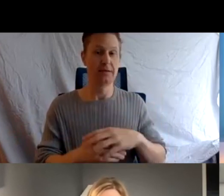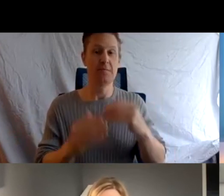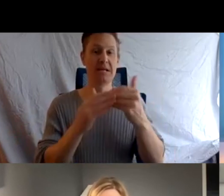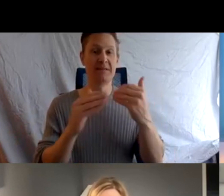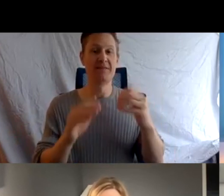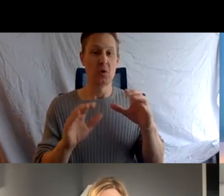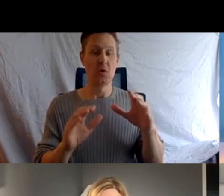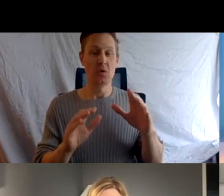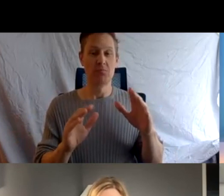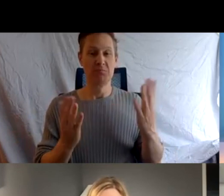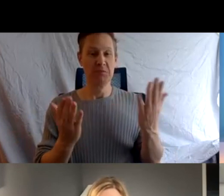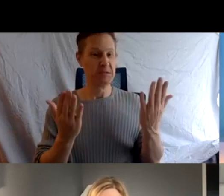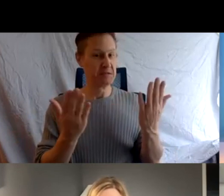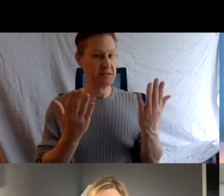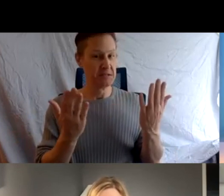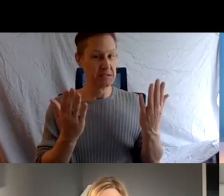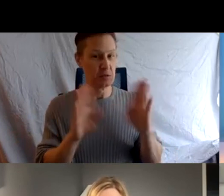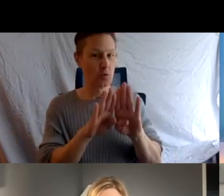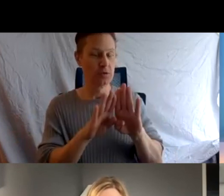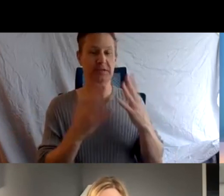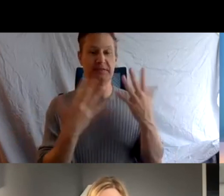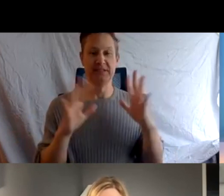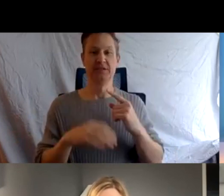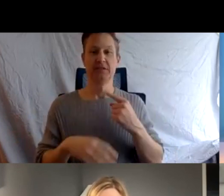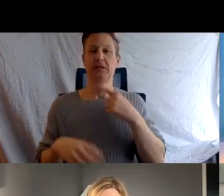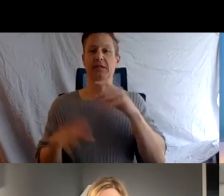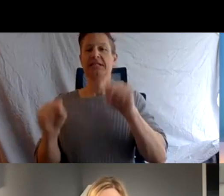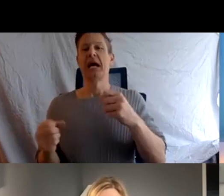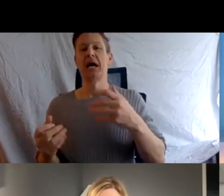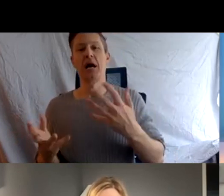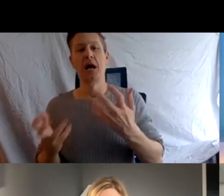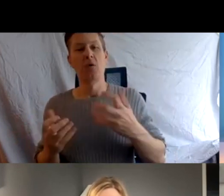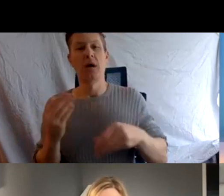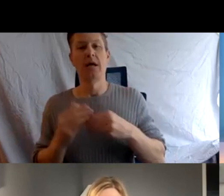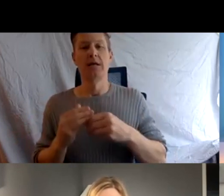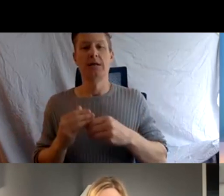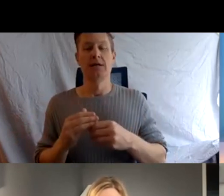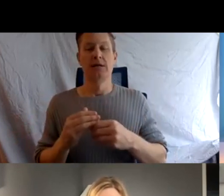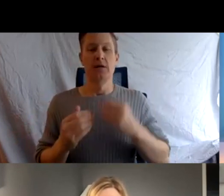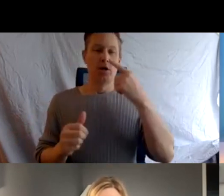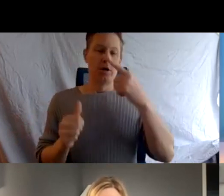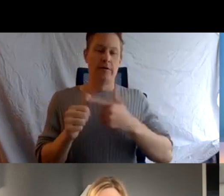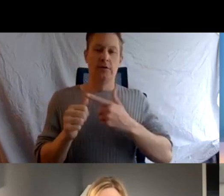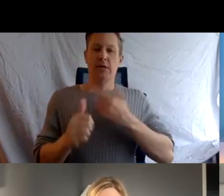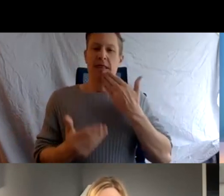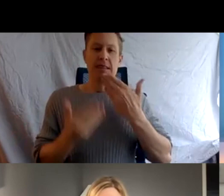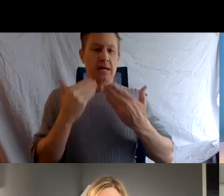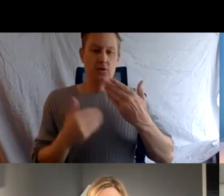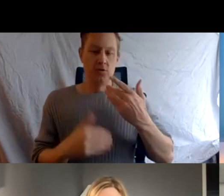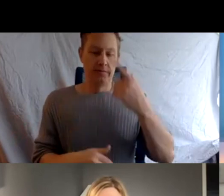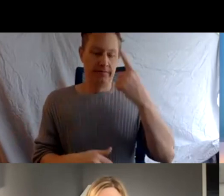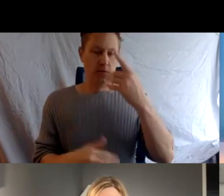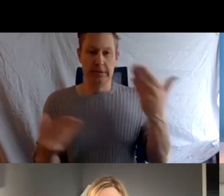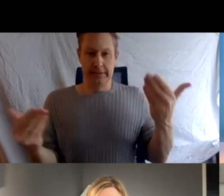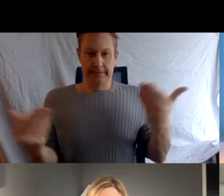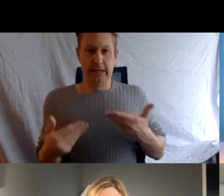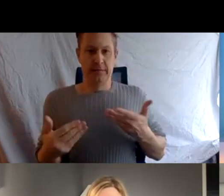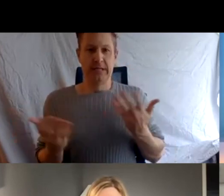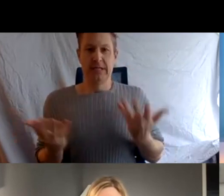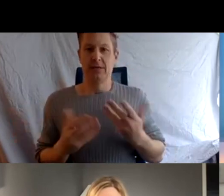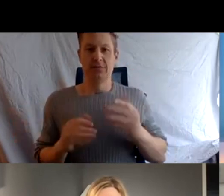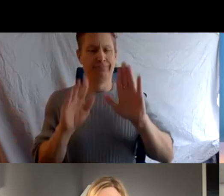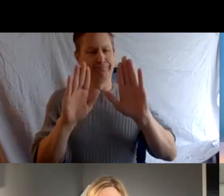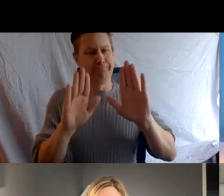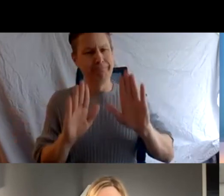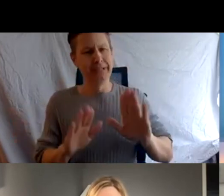out? Yeah, I would just like to say, first of all, thank you for having me on here. This was so